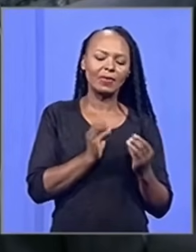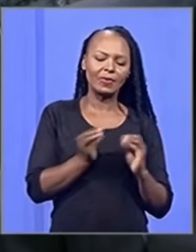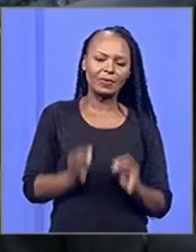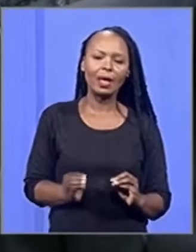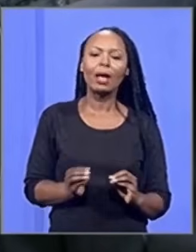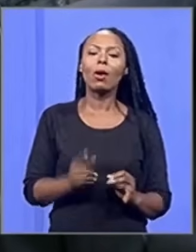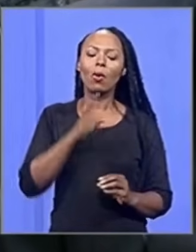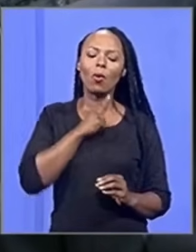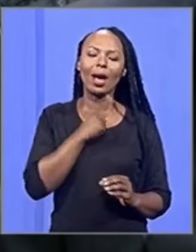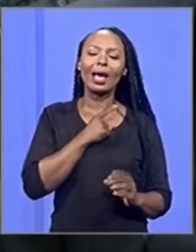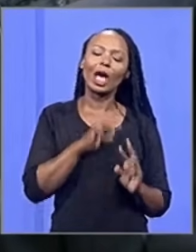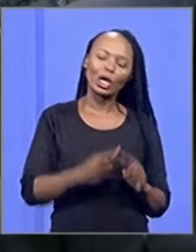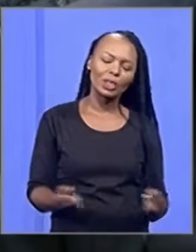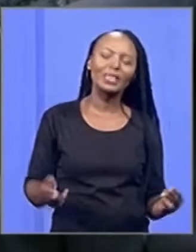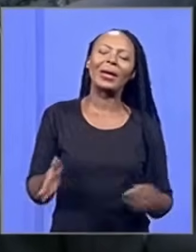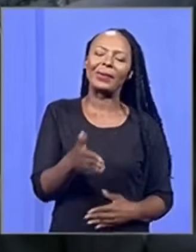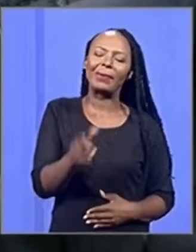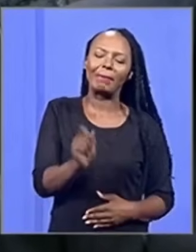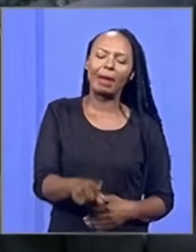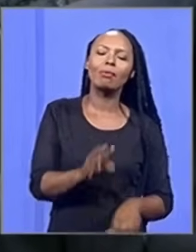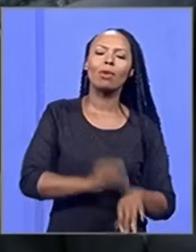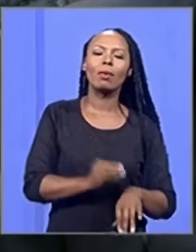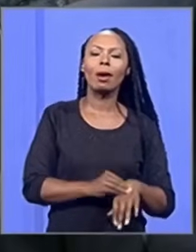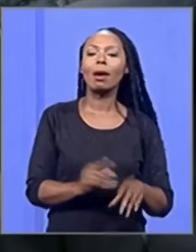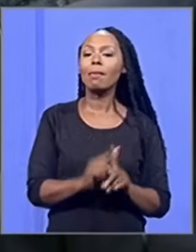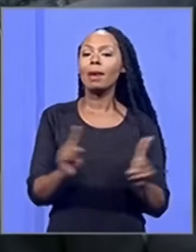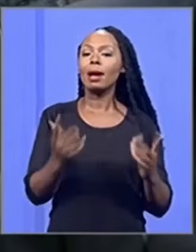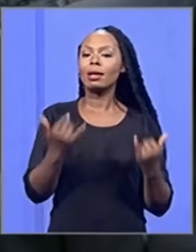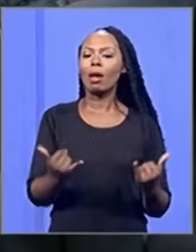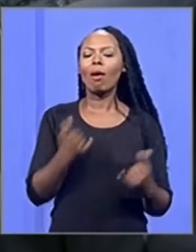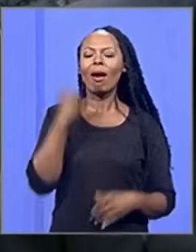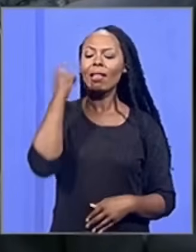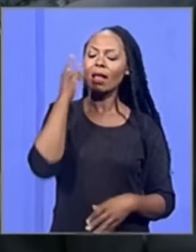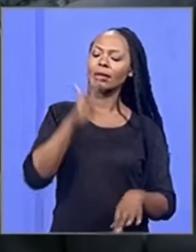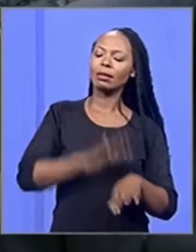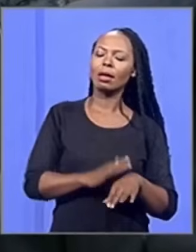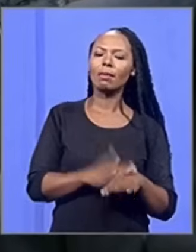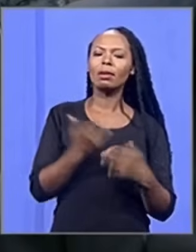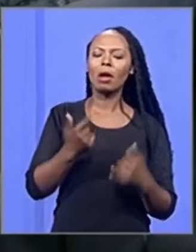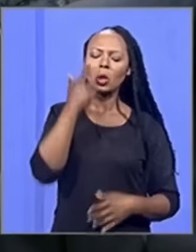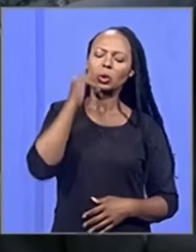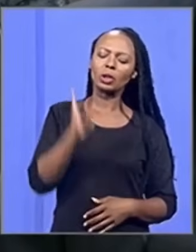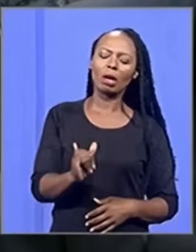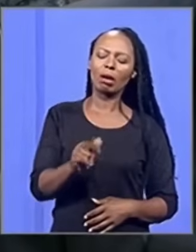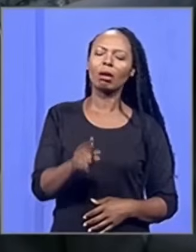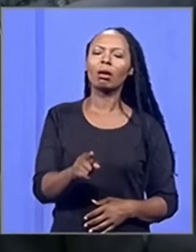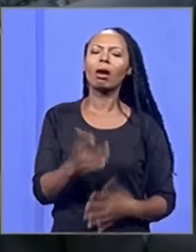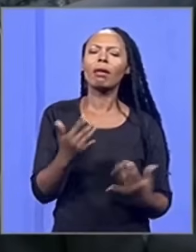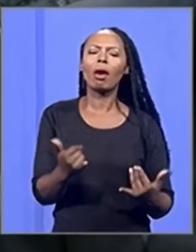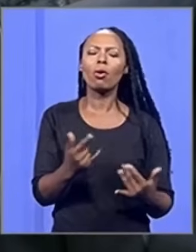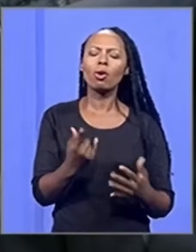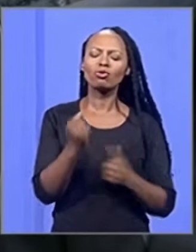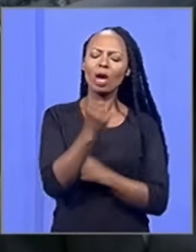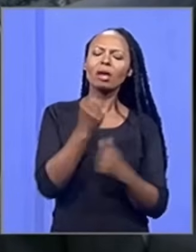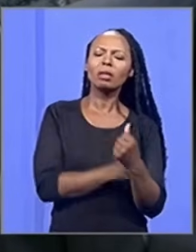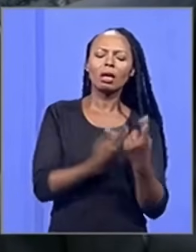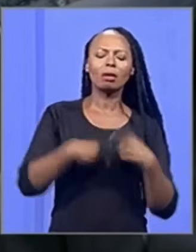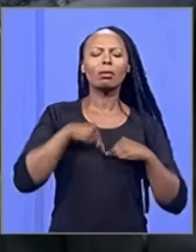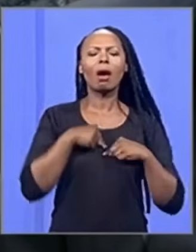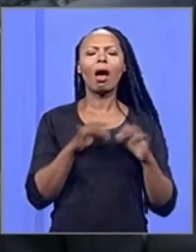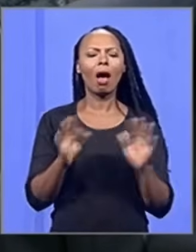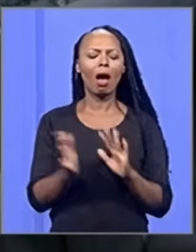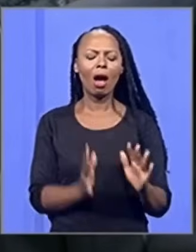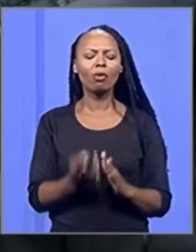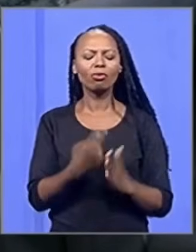resources. But maybe it is an opportune time to also relook at how we are structured and whether there are certain